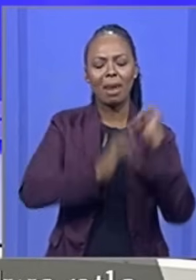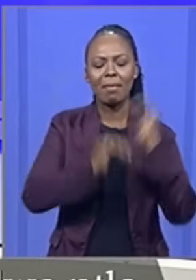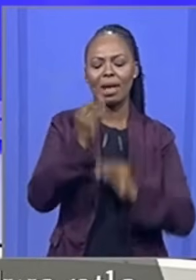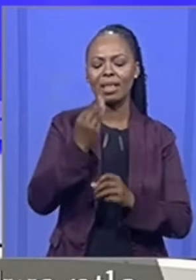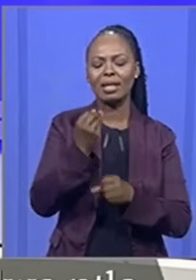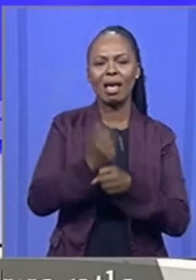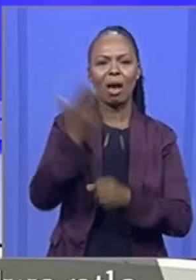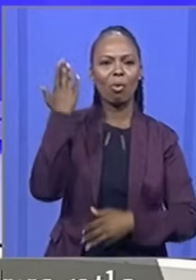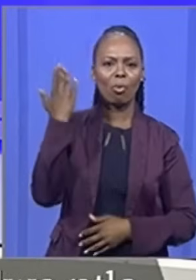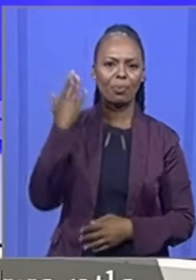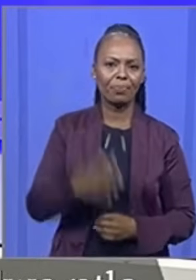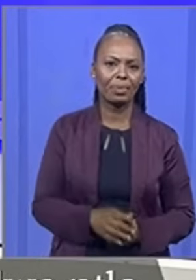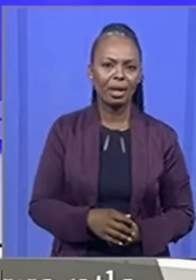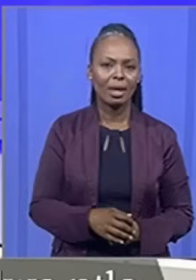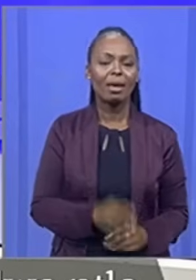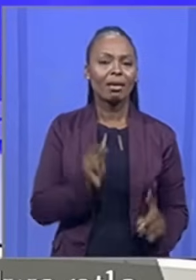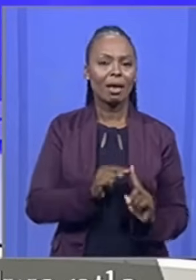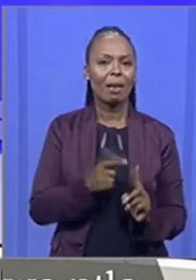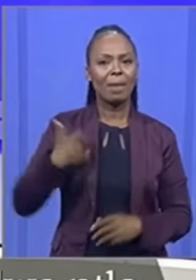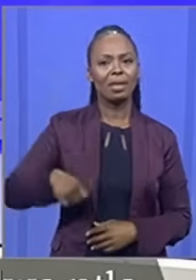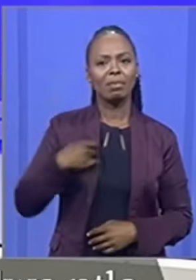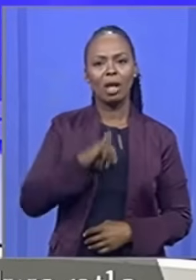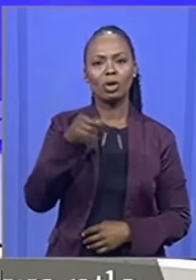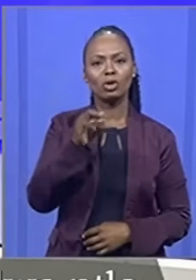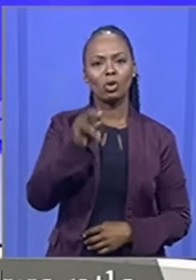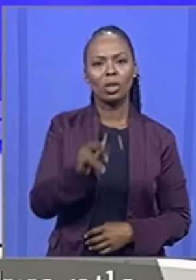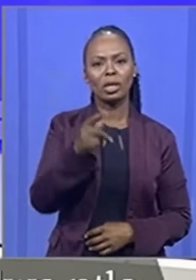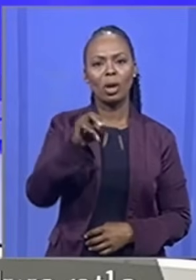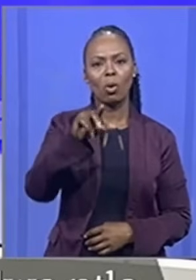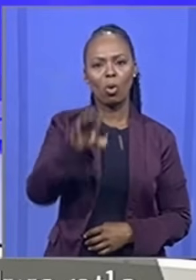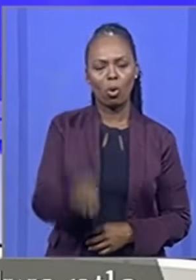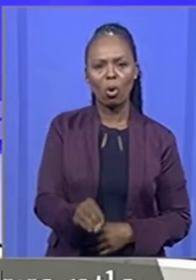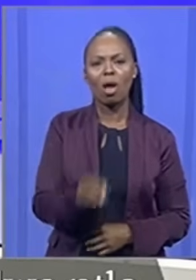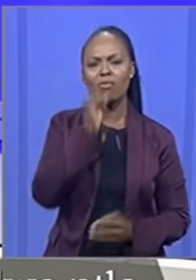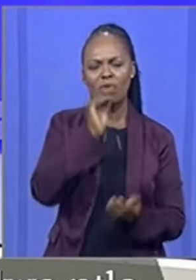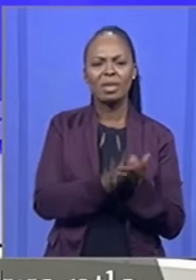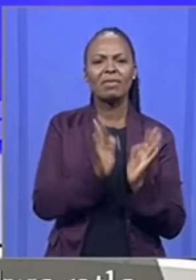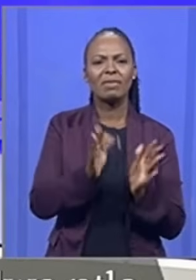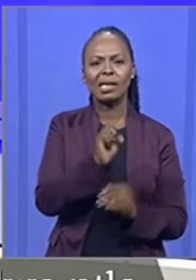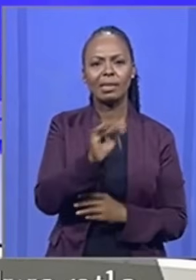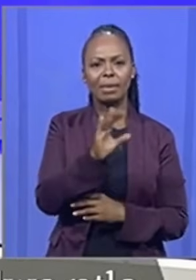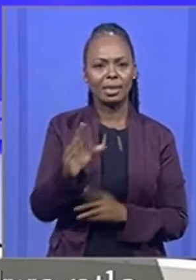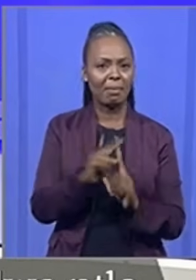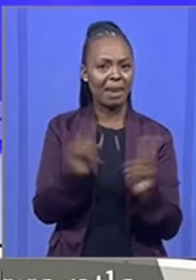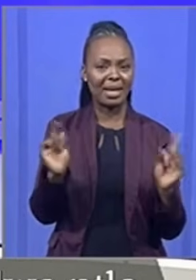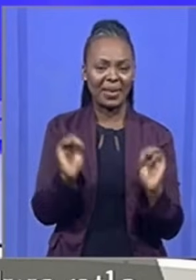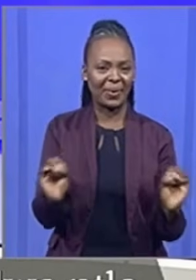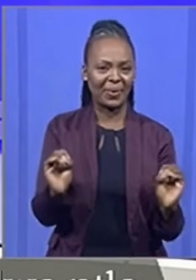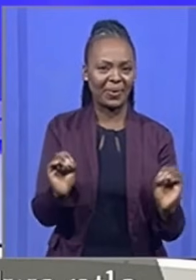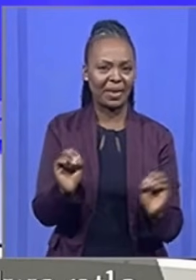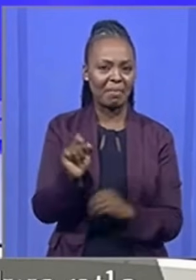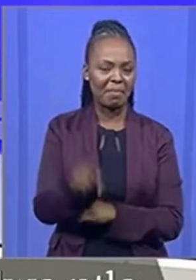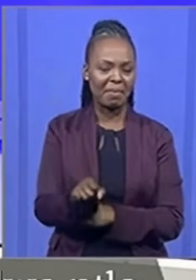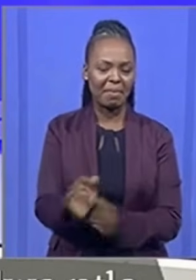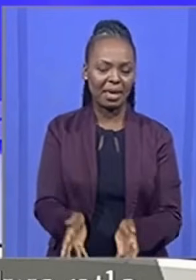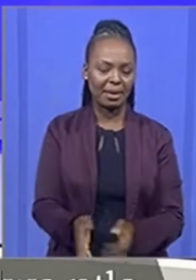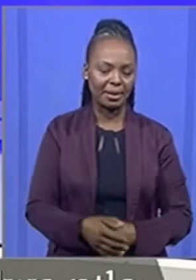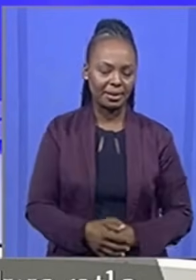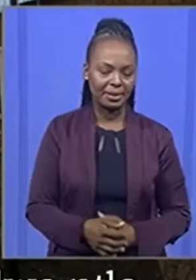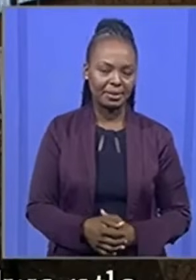fetang tse 30. Le ha masepala wa John Taolo Gaitsewe o ile wa etsa tshepiso SABC empa o hloleile ho iphethisa.